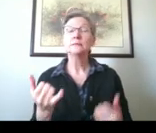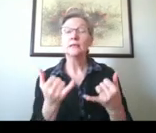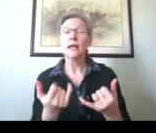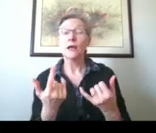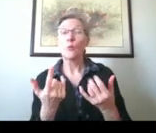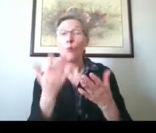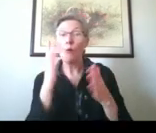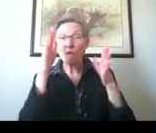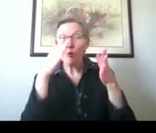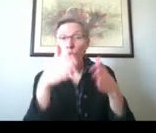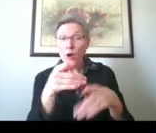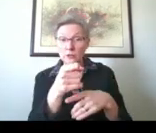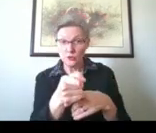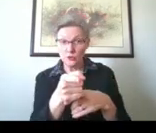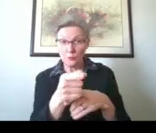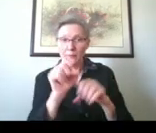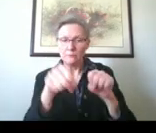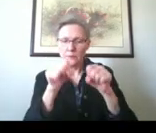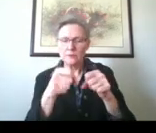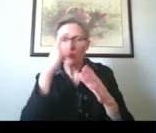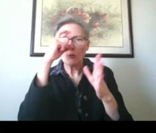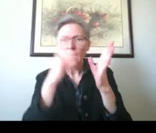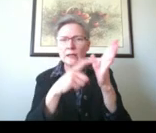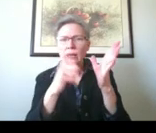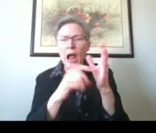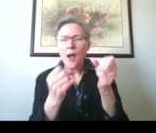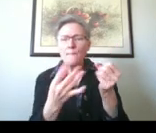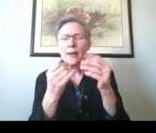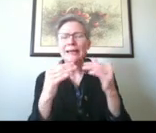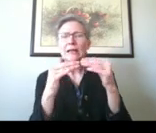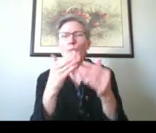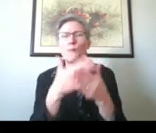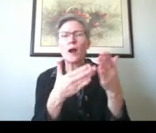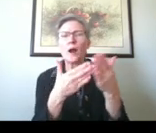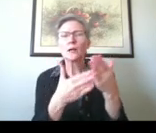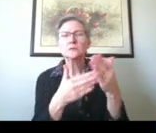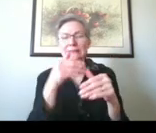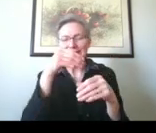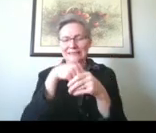you're going to focus on again is being able to recognize how many equal parts are